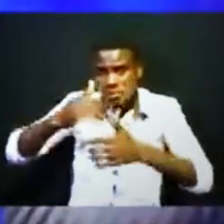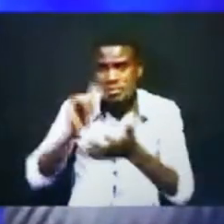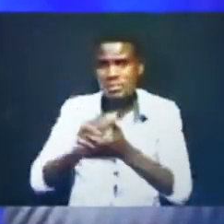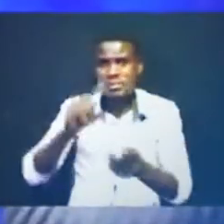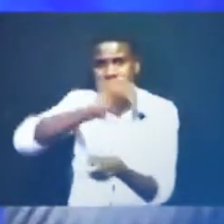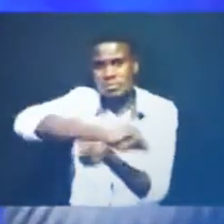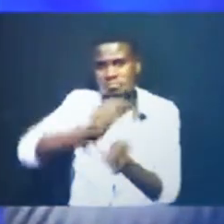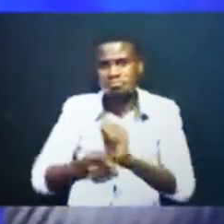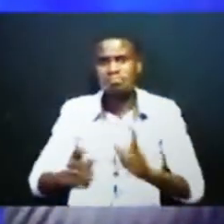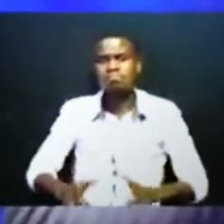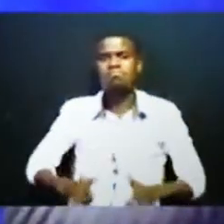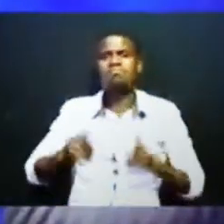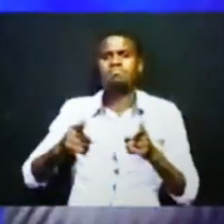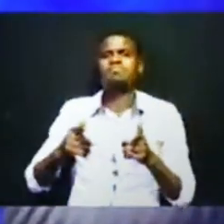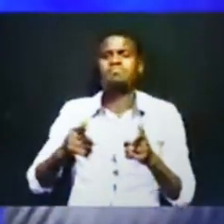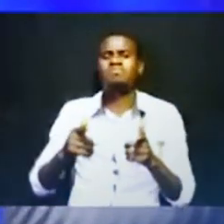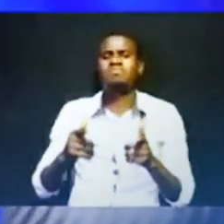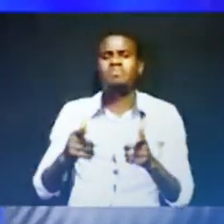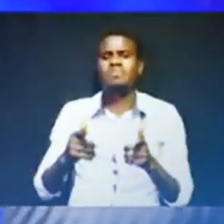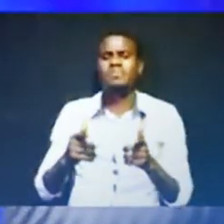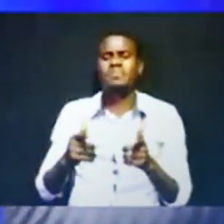See,